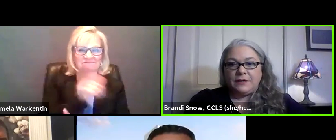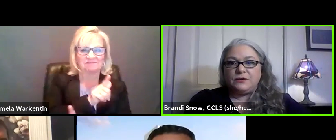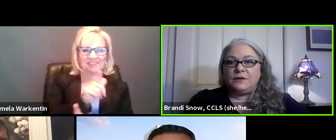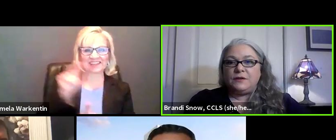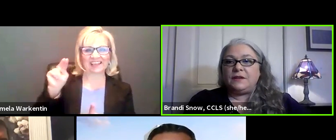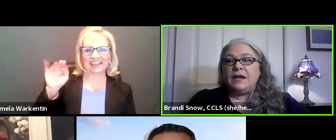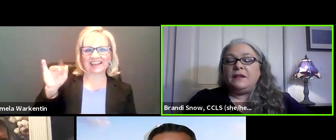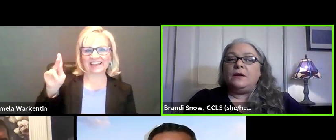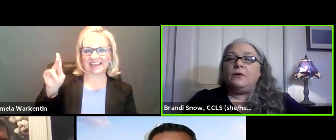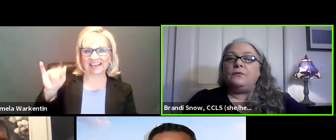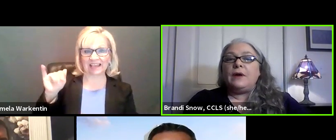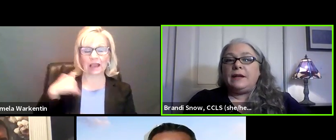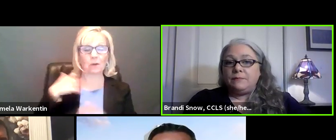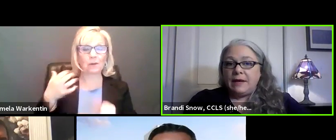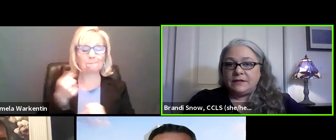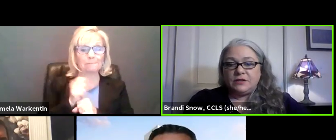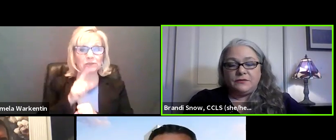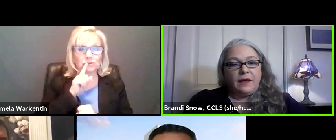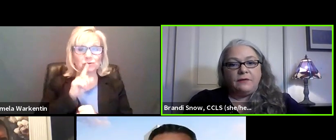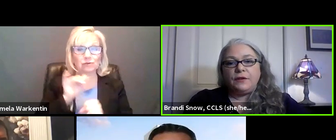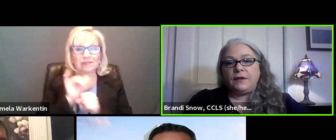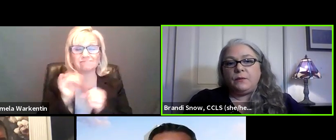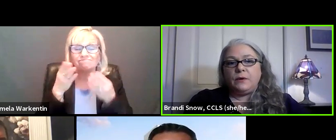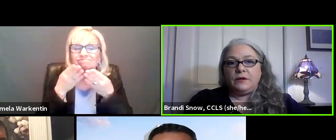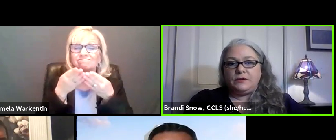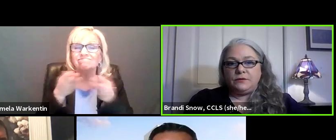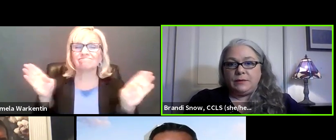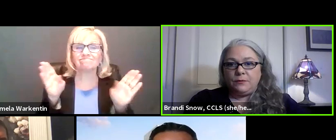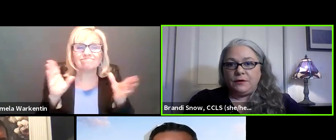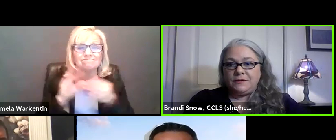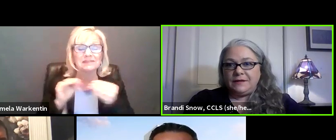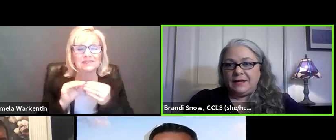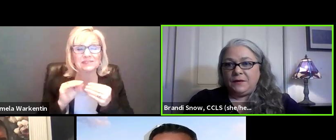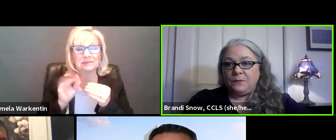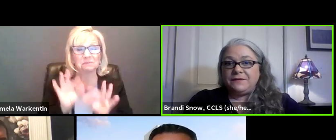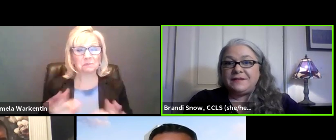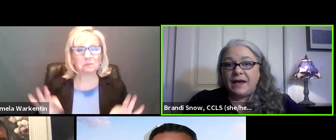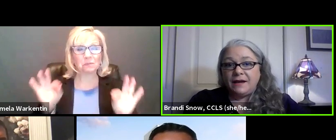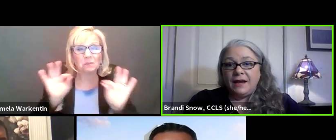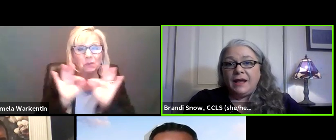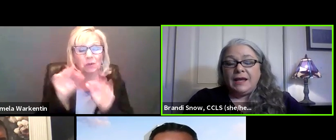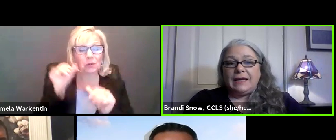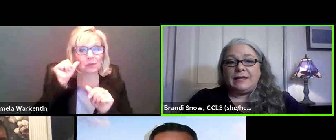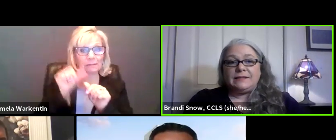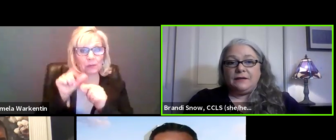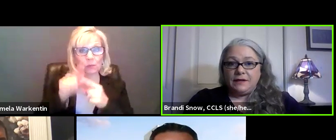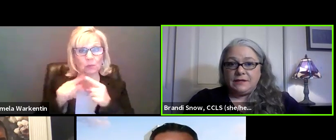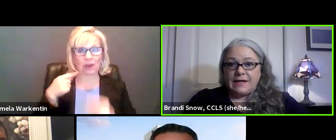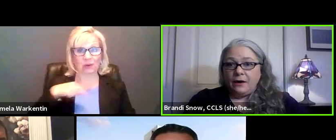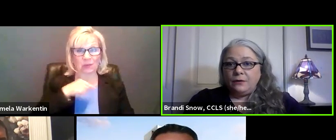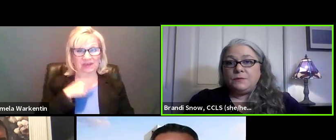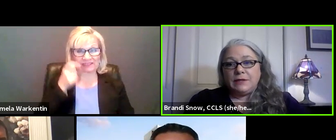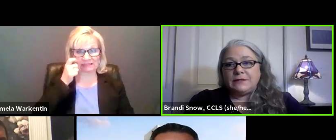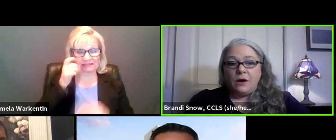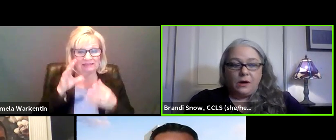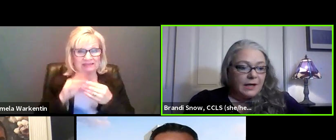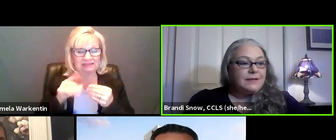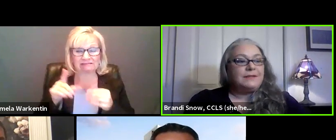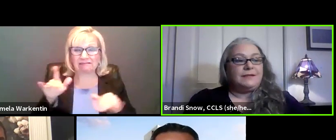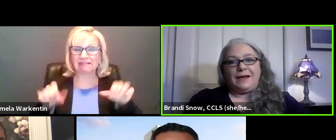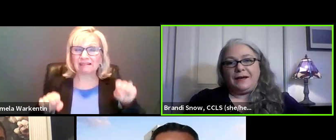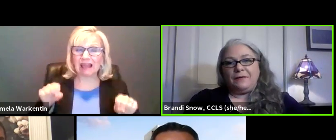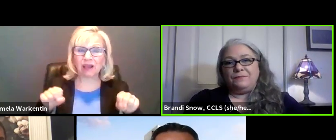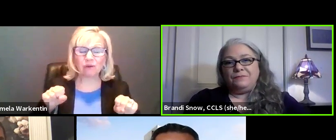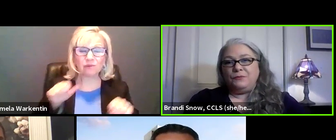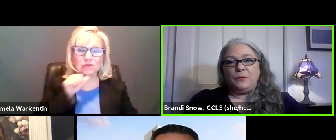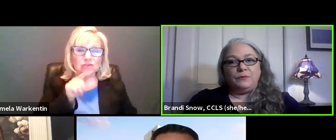to make sure that the overriding message of everything we want you to remember tonight that we've said is, if in doubt, please call